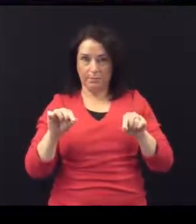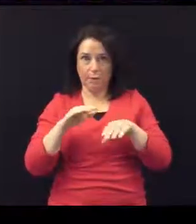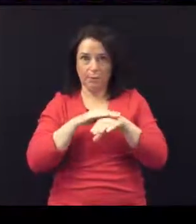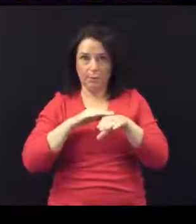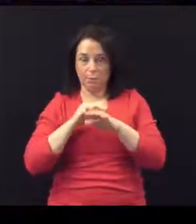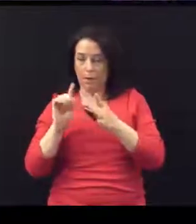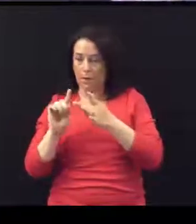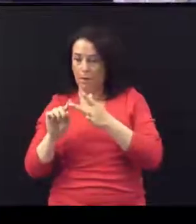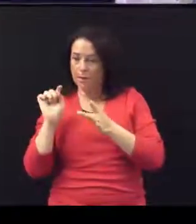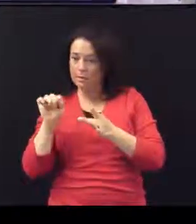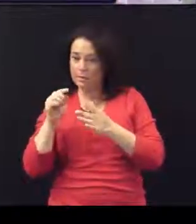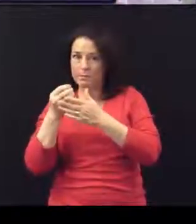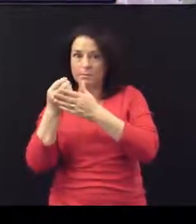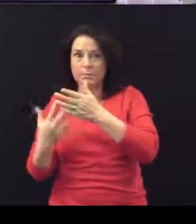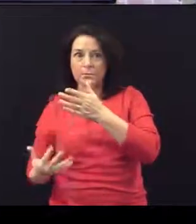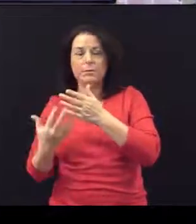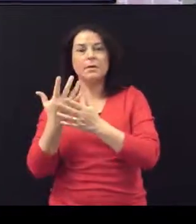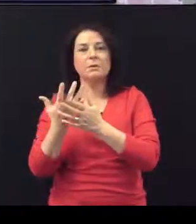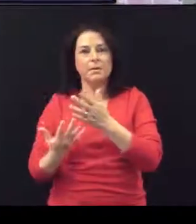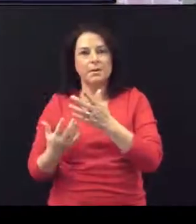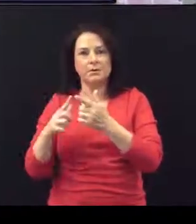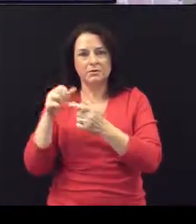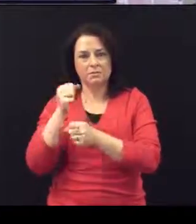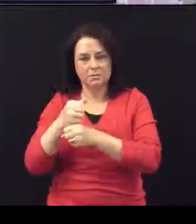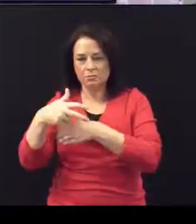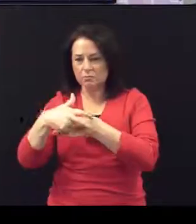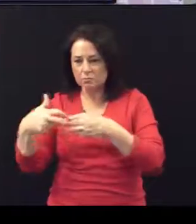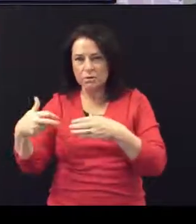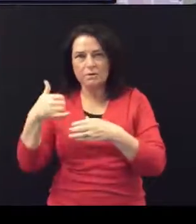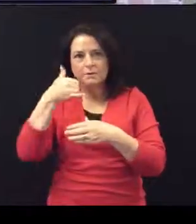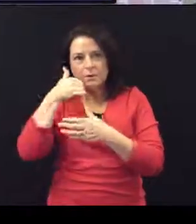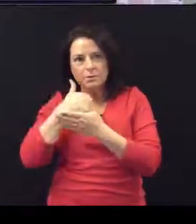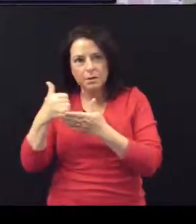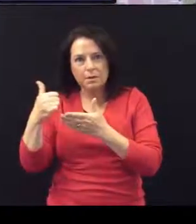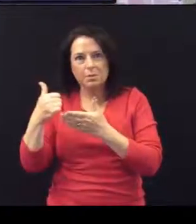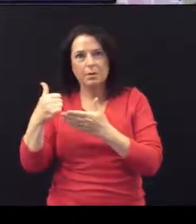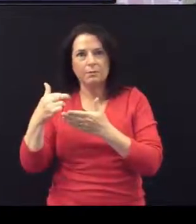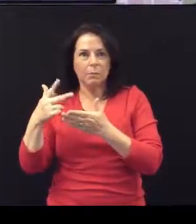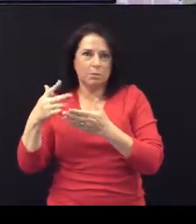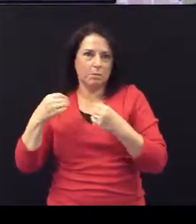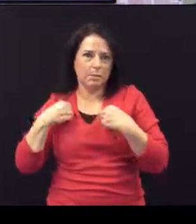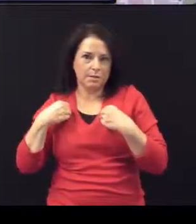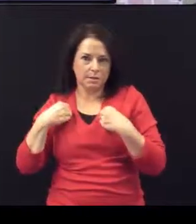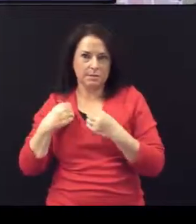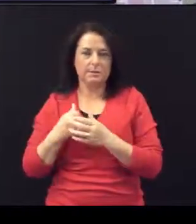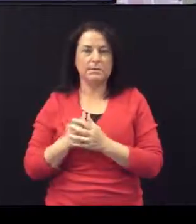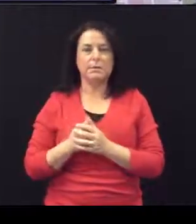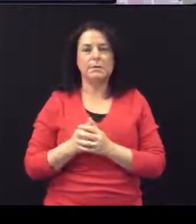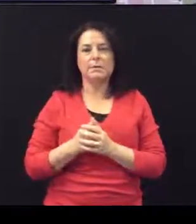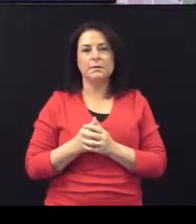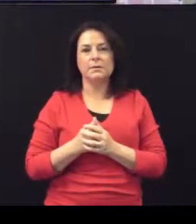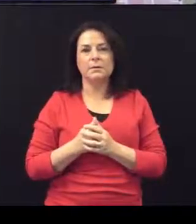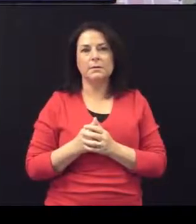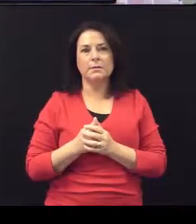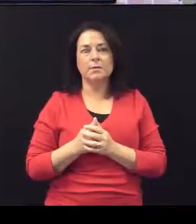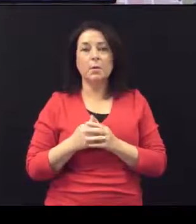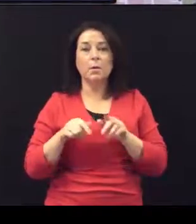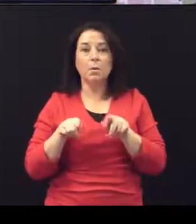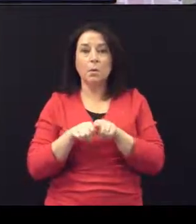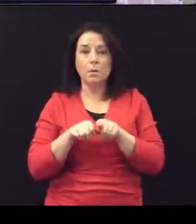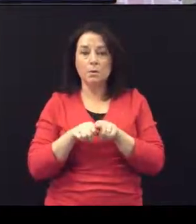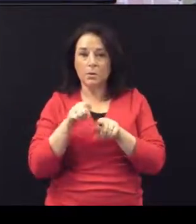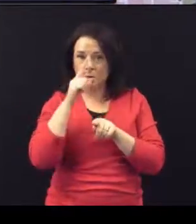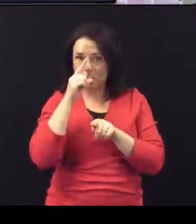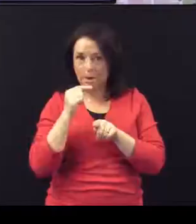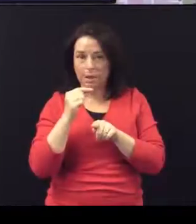to find out further information about this spot, including the actual street address and phone number if it's a business. You can also